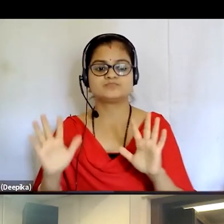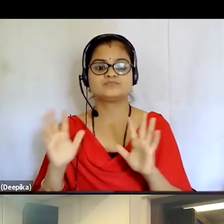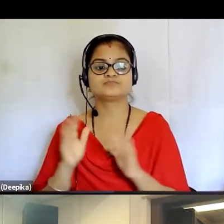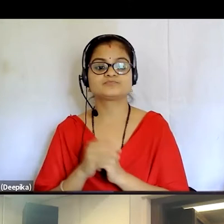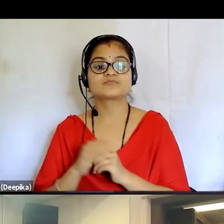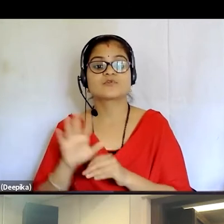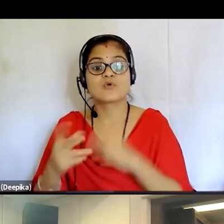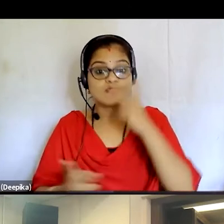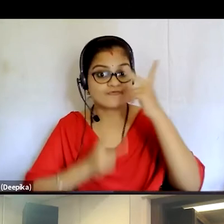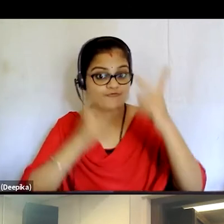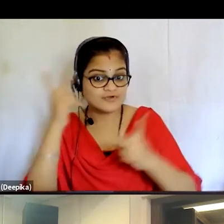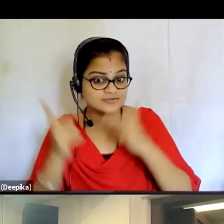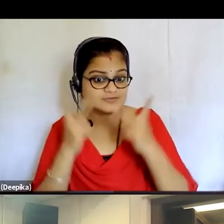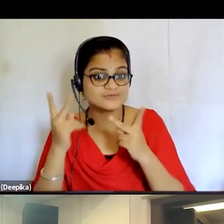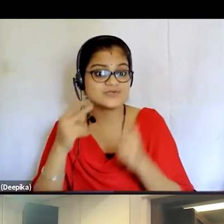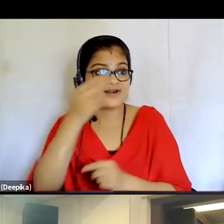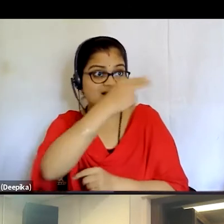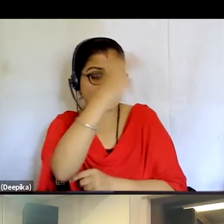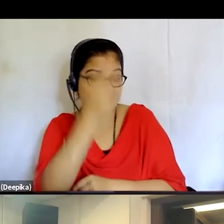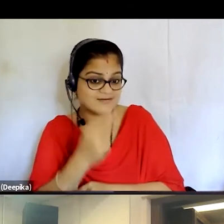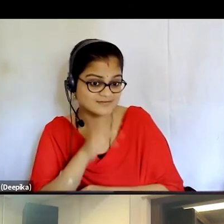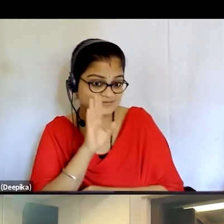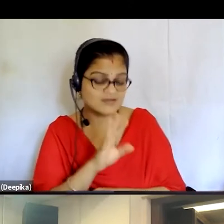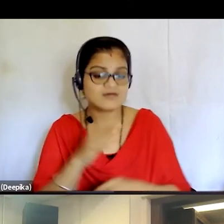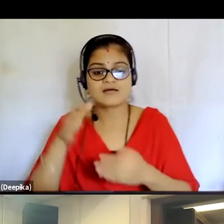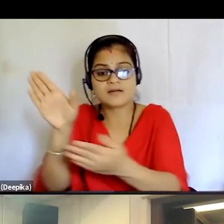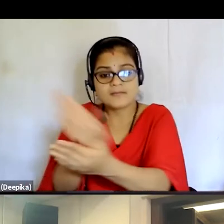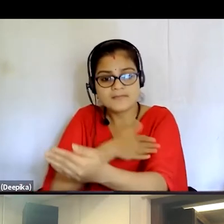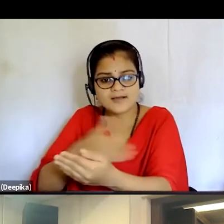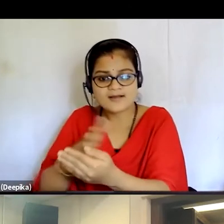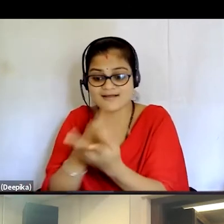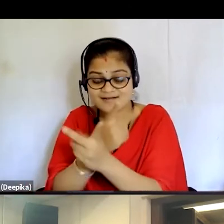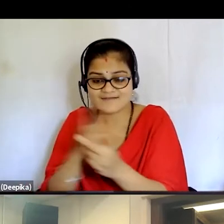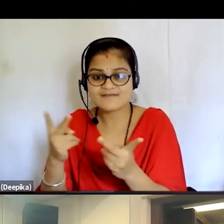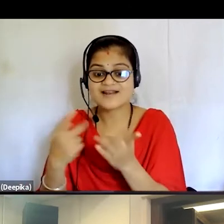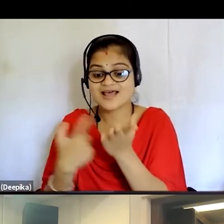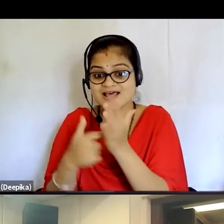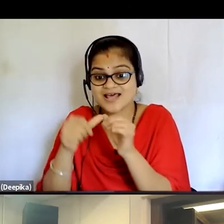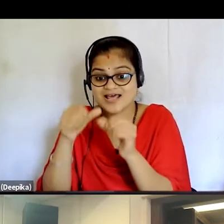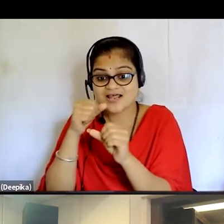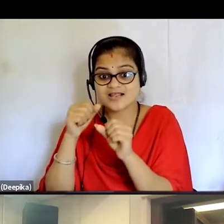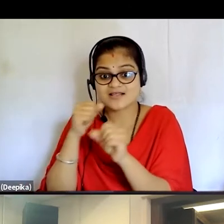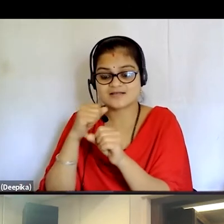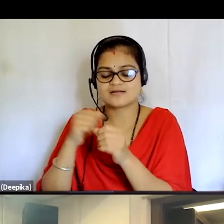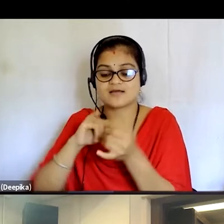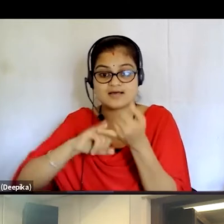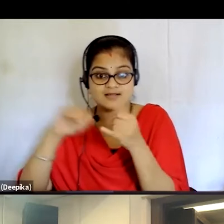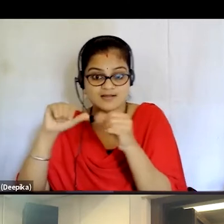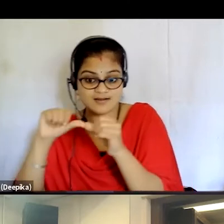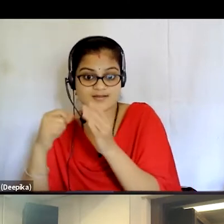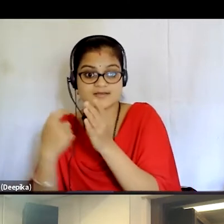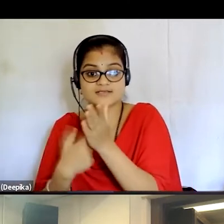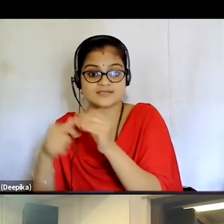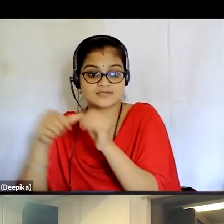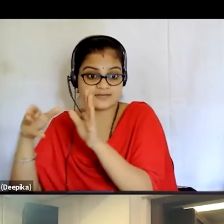the visual arts, be it music, the theory of rasas, which essentially is what the